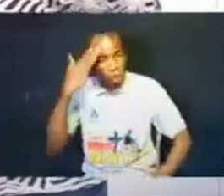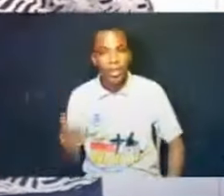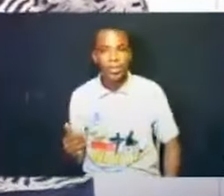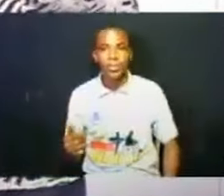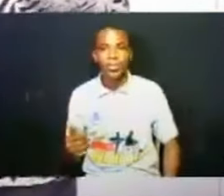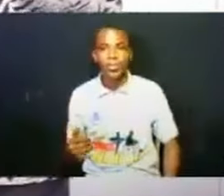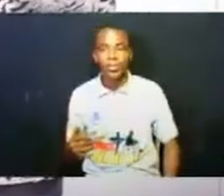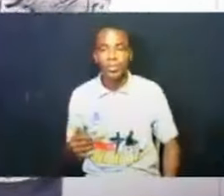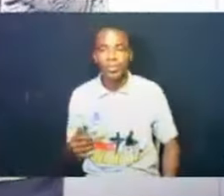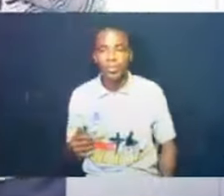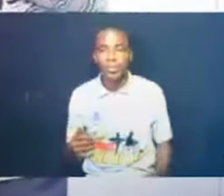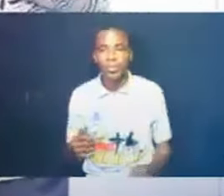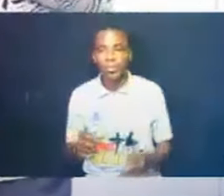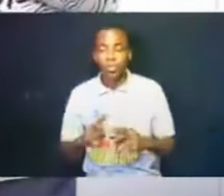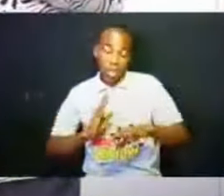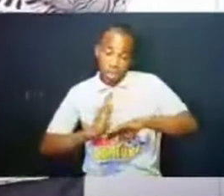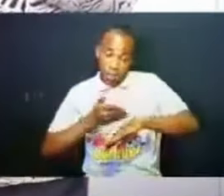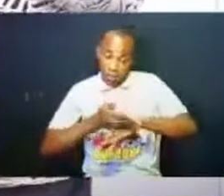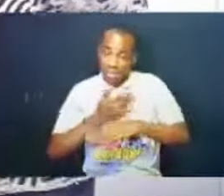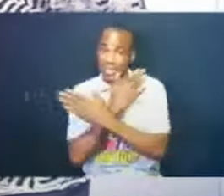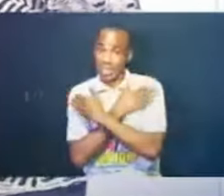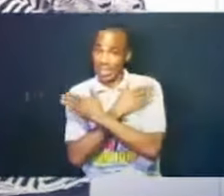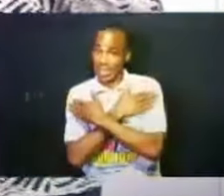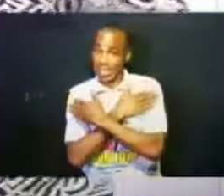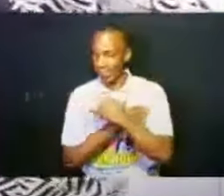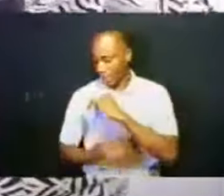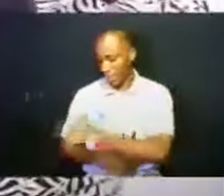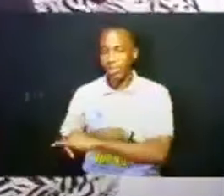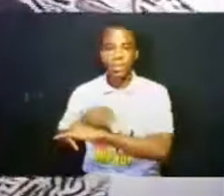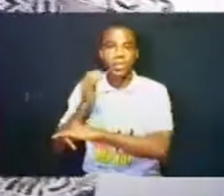after church, I saw these church members coming to me.